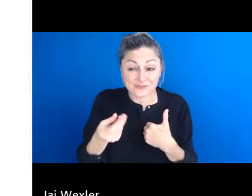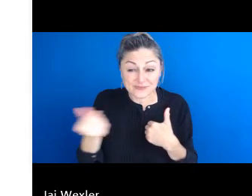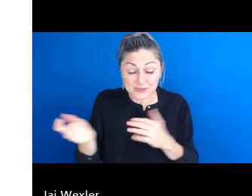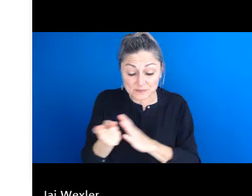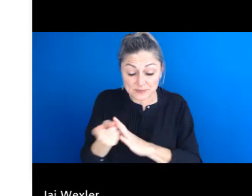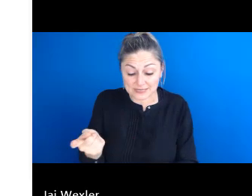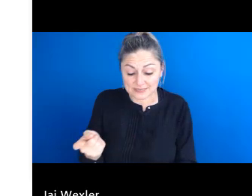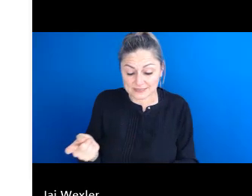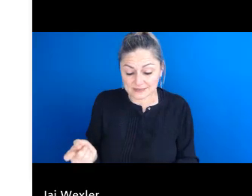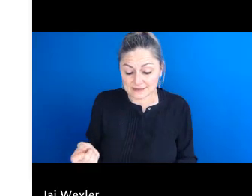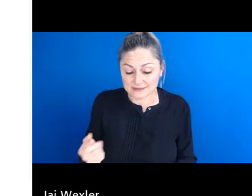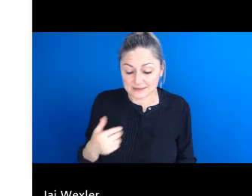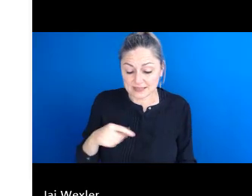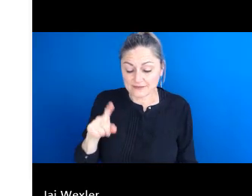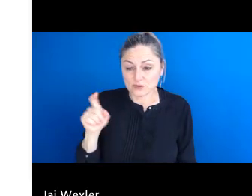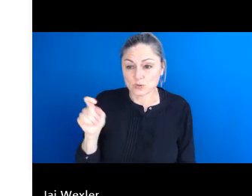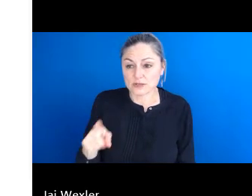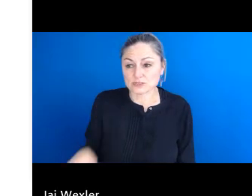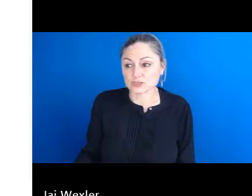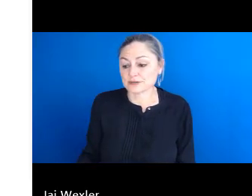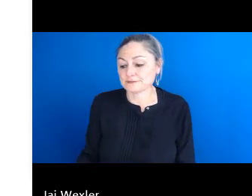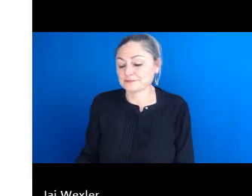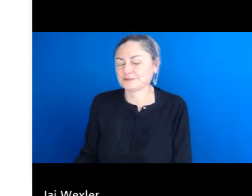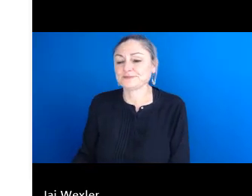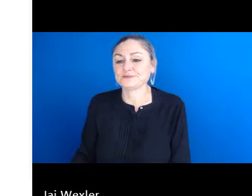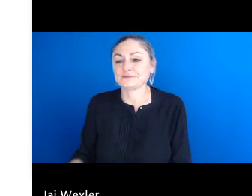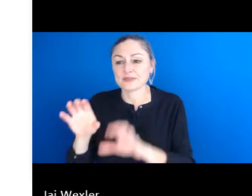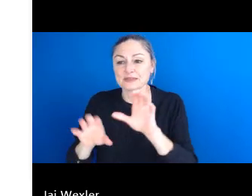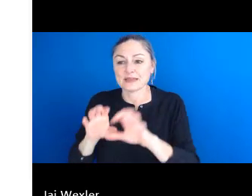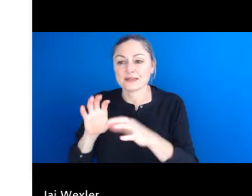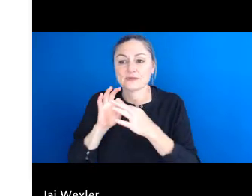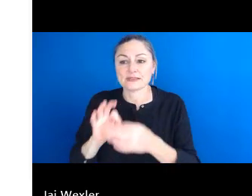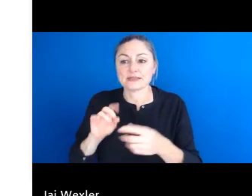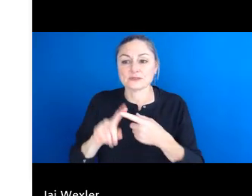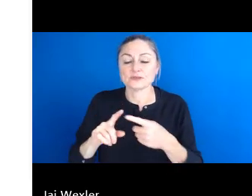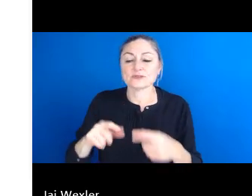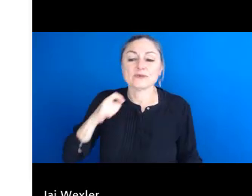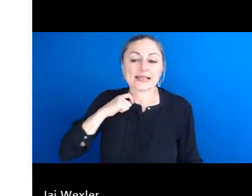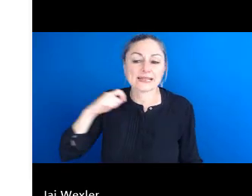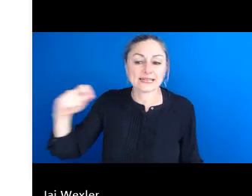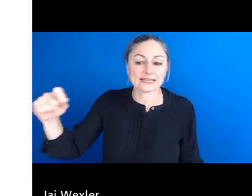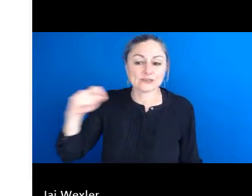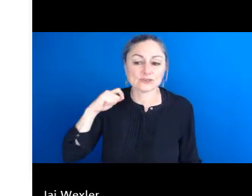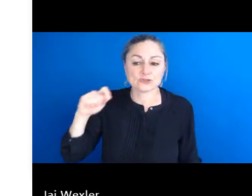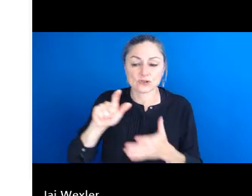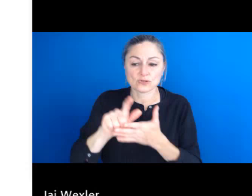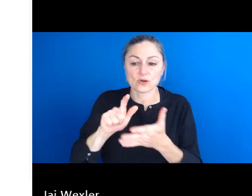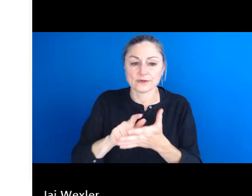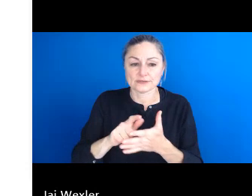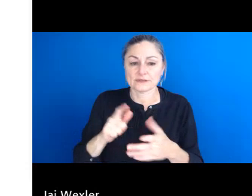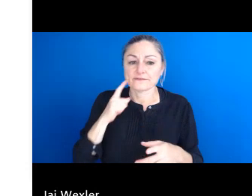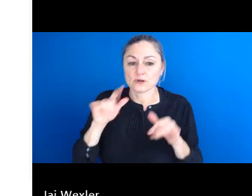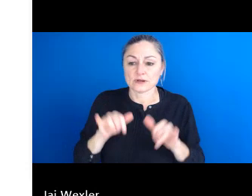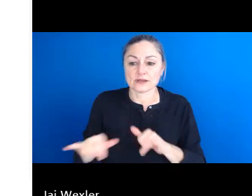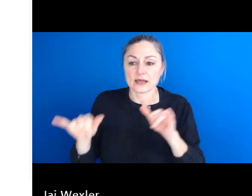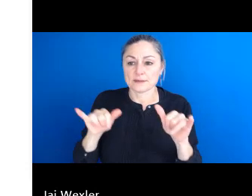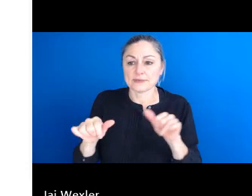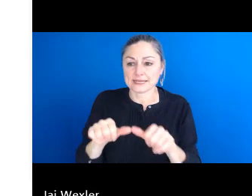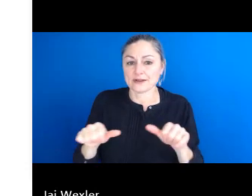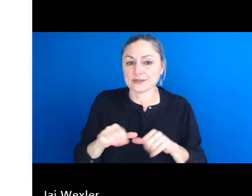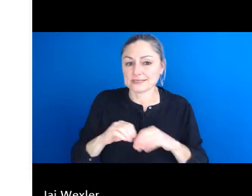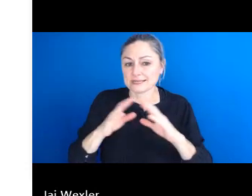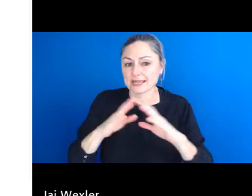see that we've got a question in the chat about concerns with leash laws for common areas of a housing